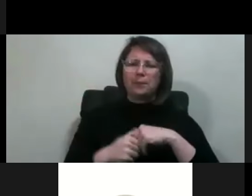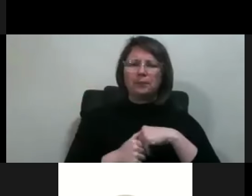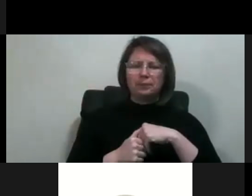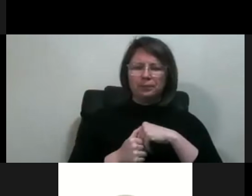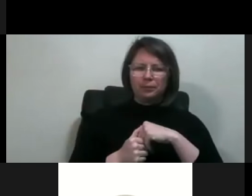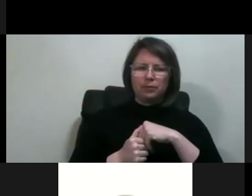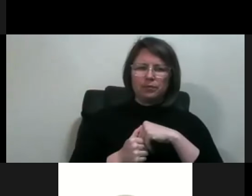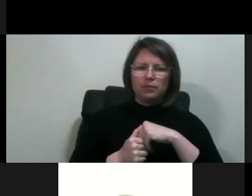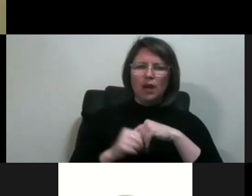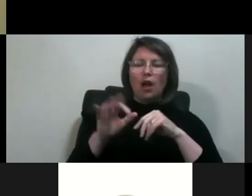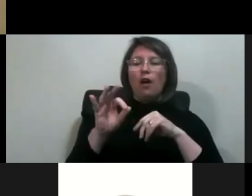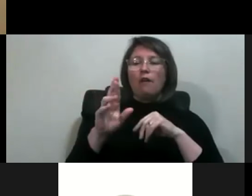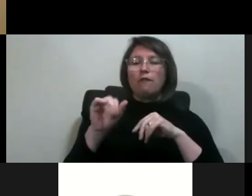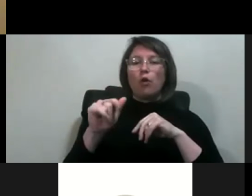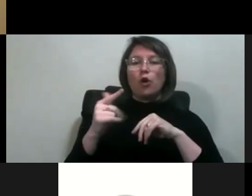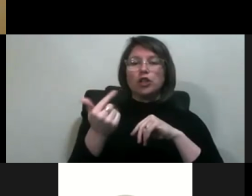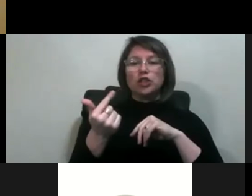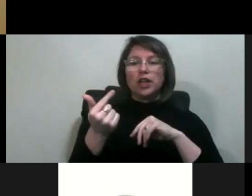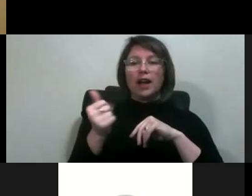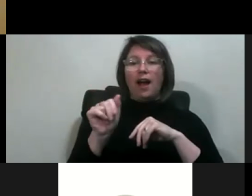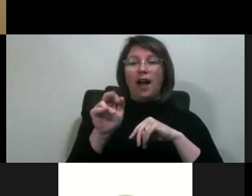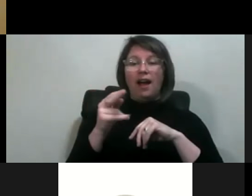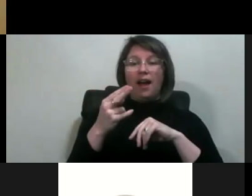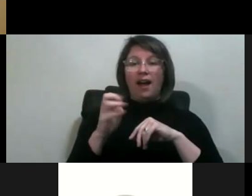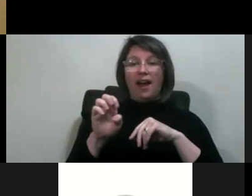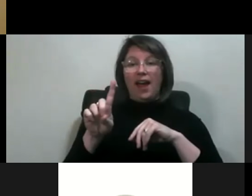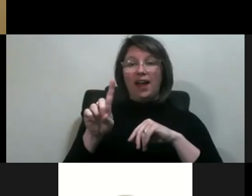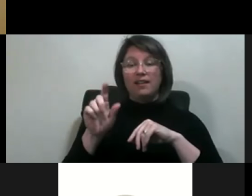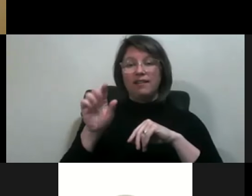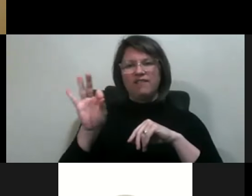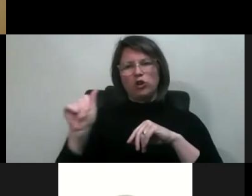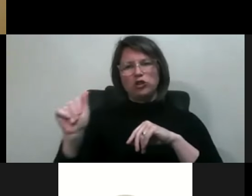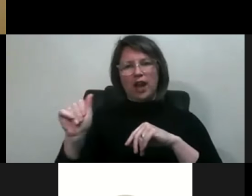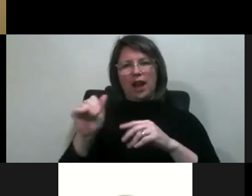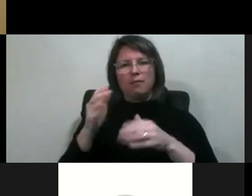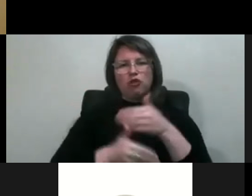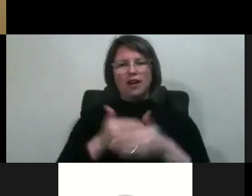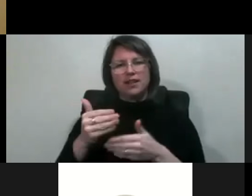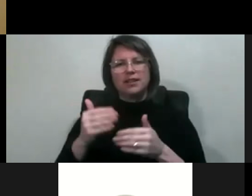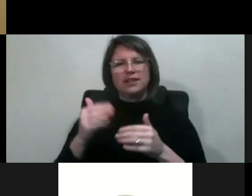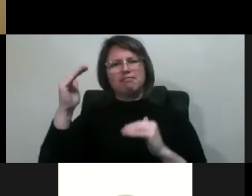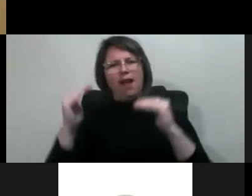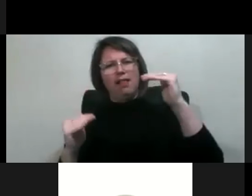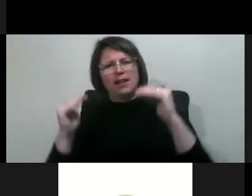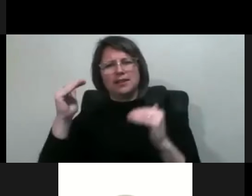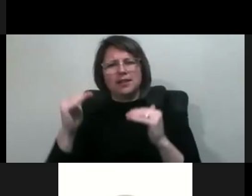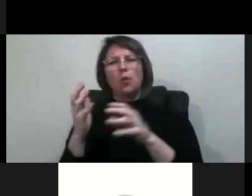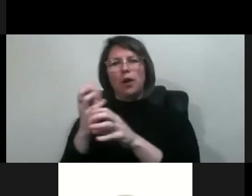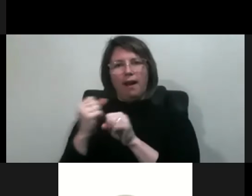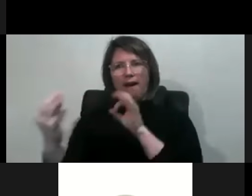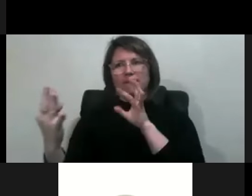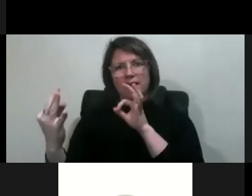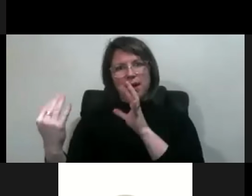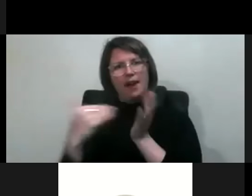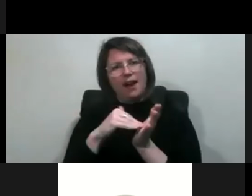and through the forging head process, right, we clearly, and there's obviously a balance to be struck, we very clearly got the feedback, and again, this drove a lot